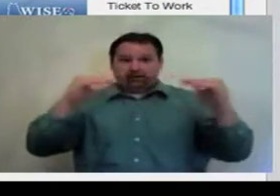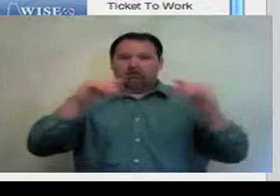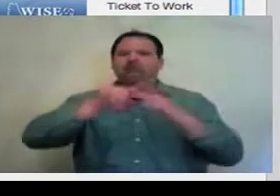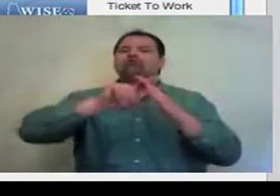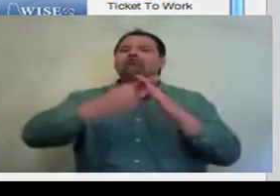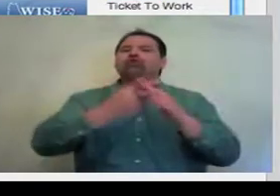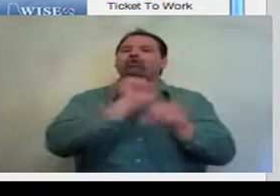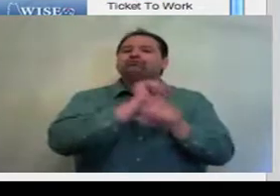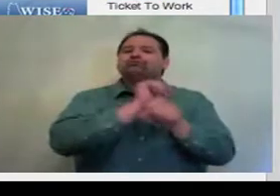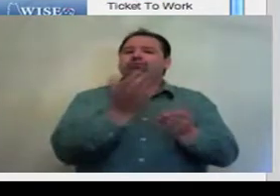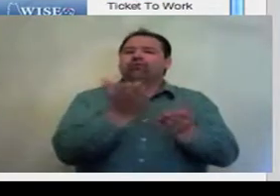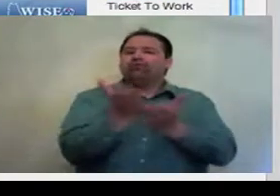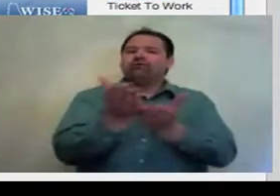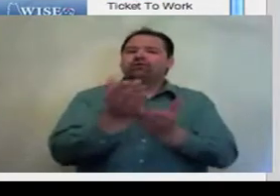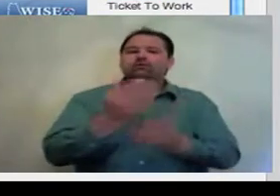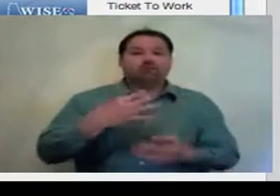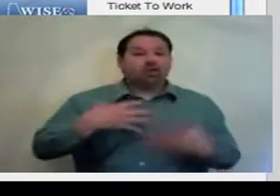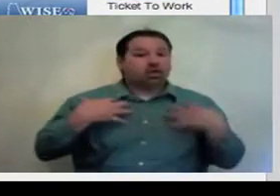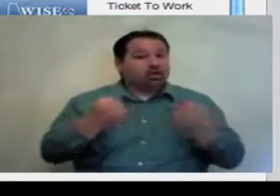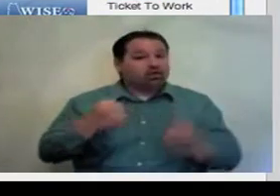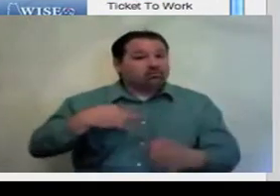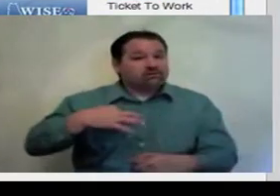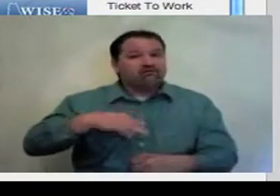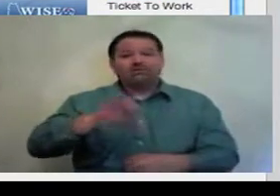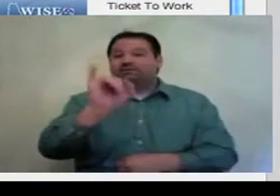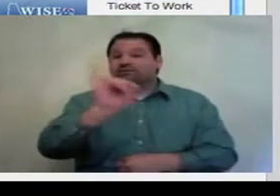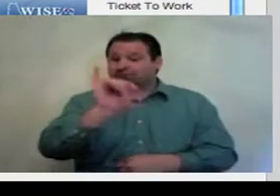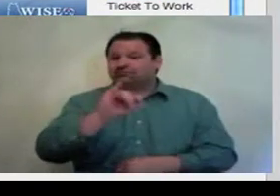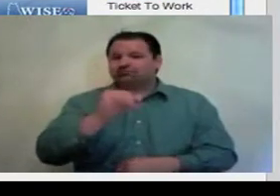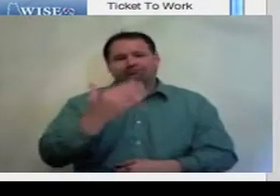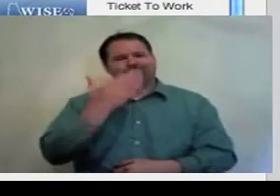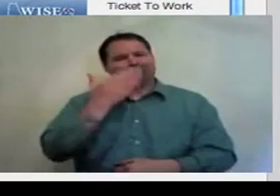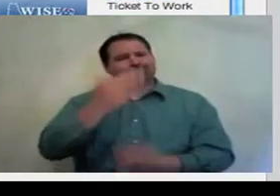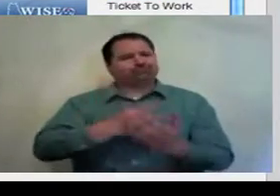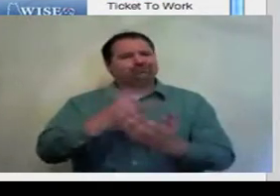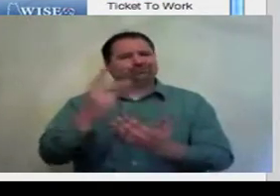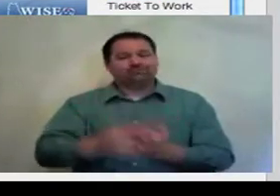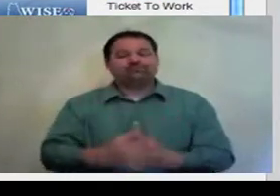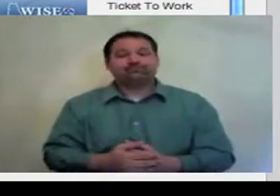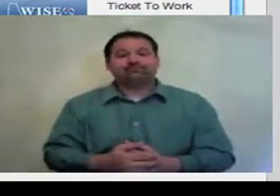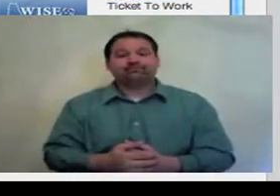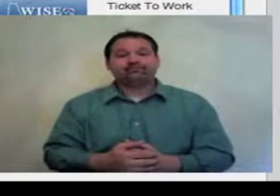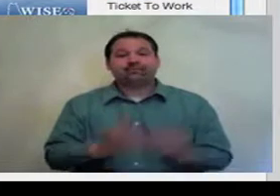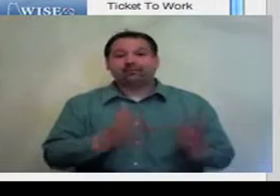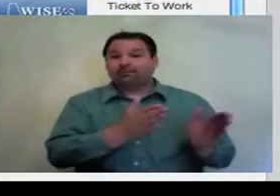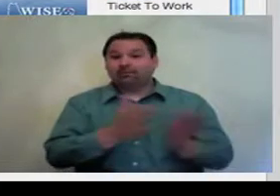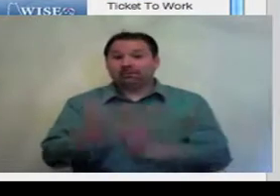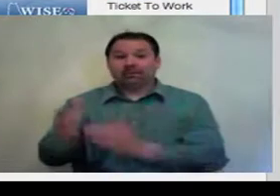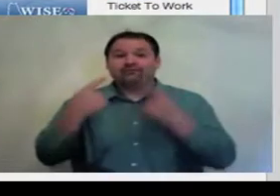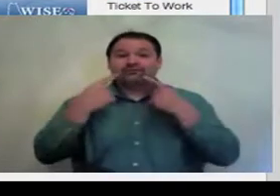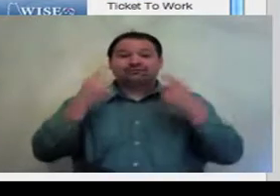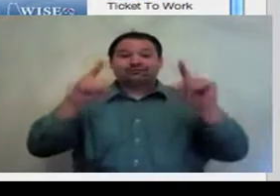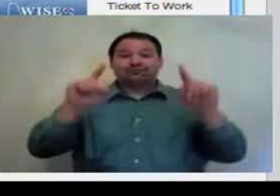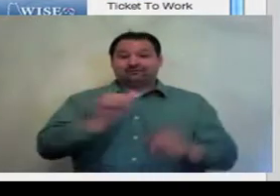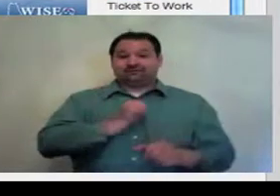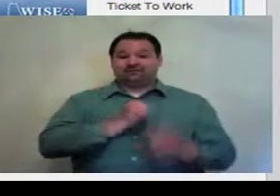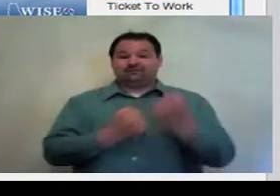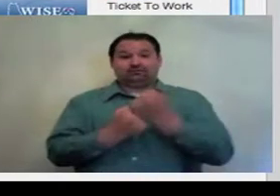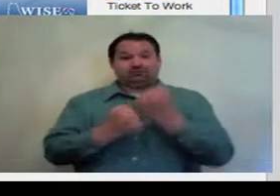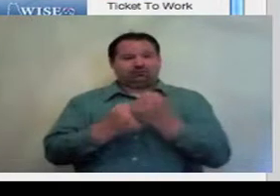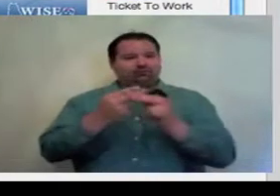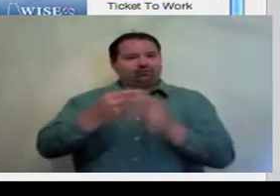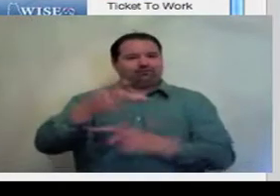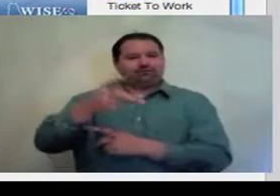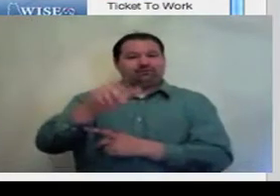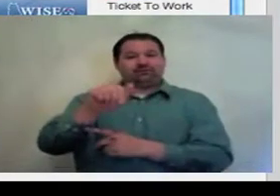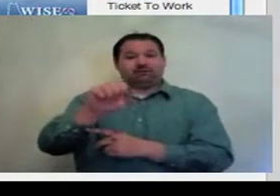that level, you most likely qualify for employer health benefits. So it's a good program. The Plan to Achieve